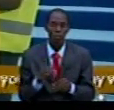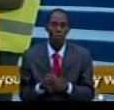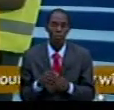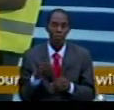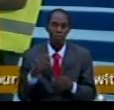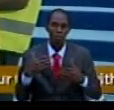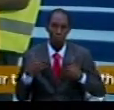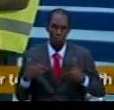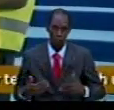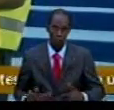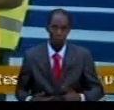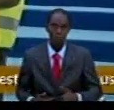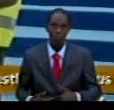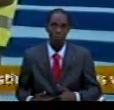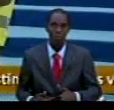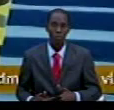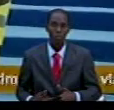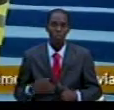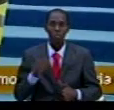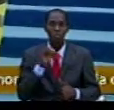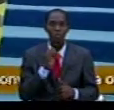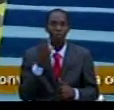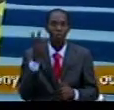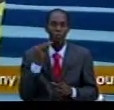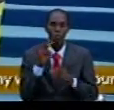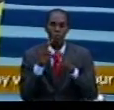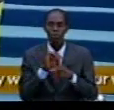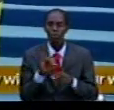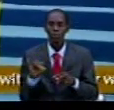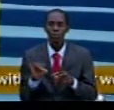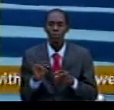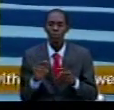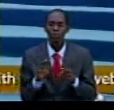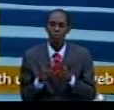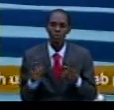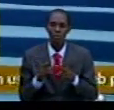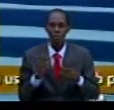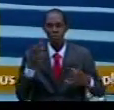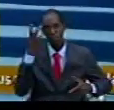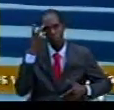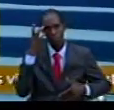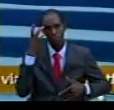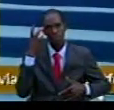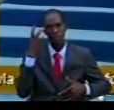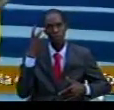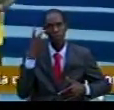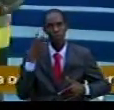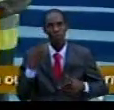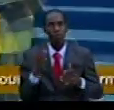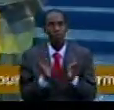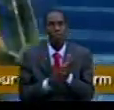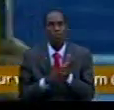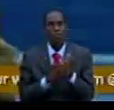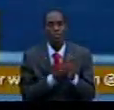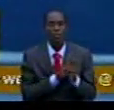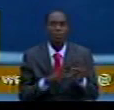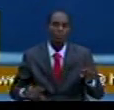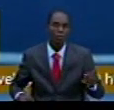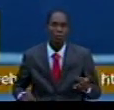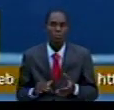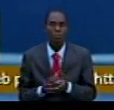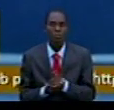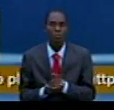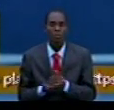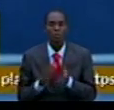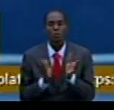physically. She was looking very ill. She wanted to testify to the goodness of God. Praise the Lord. Praise the